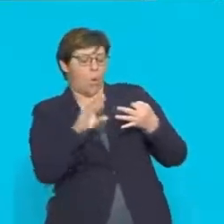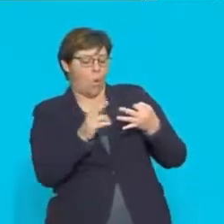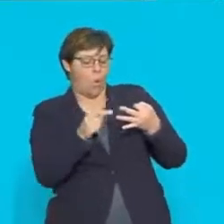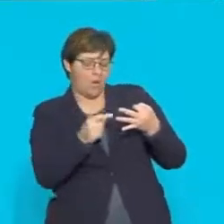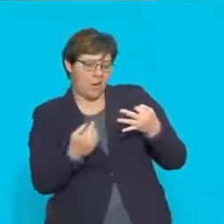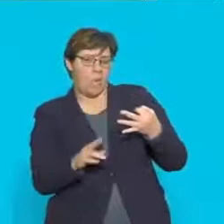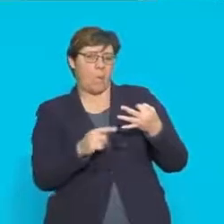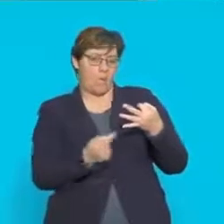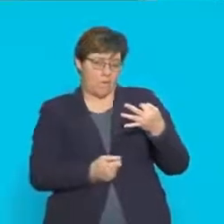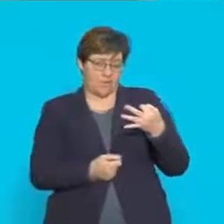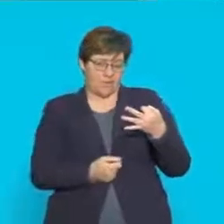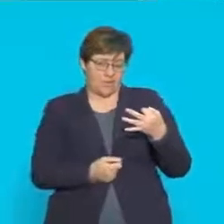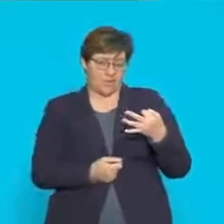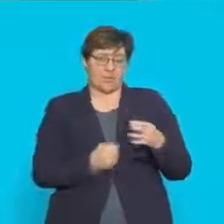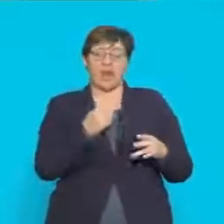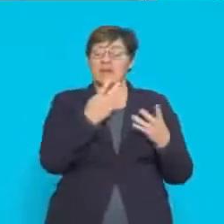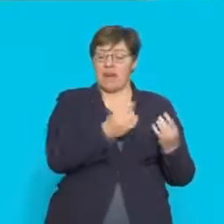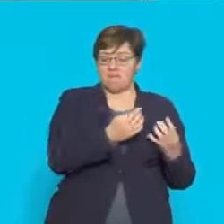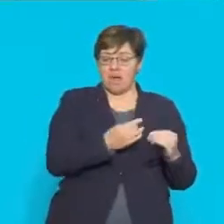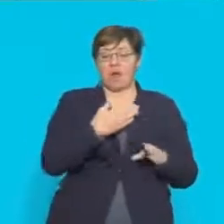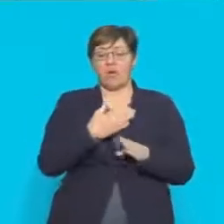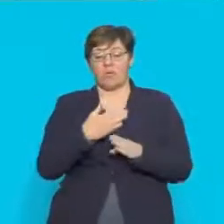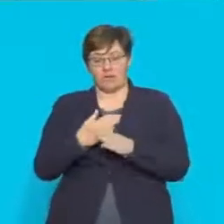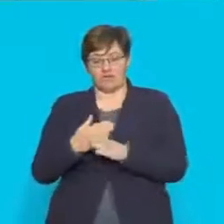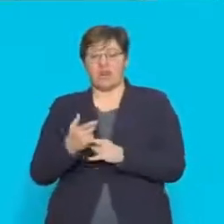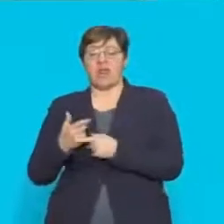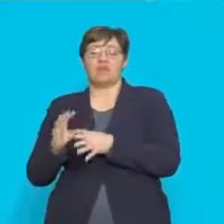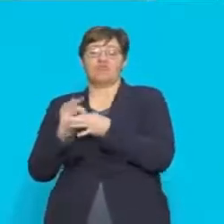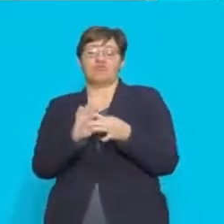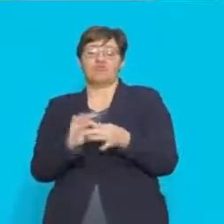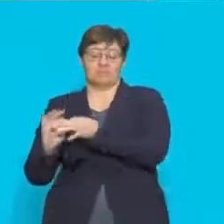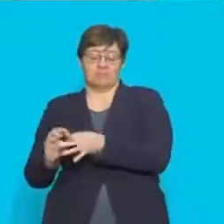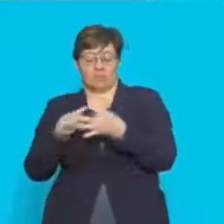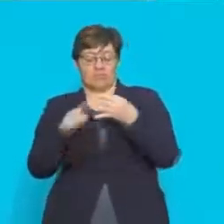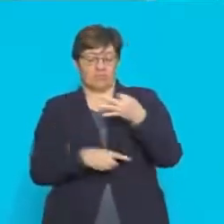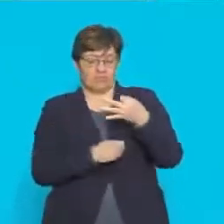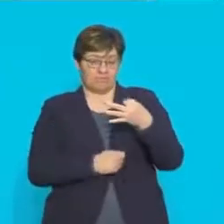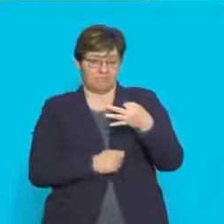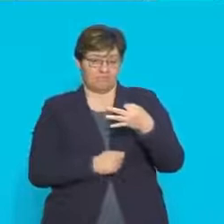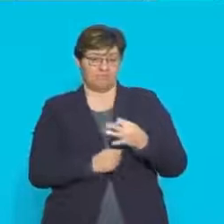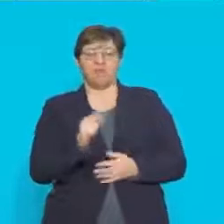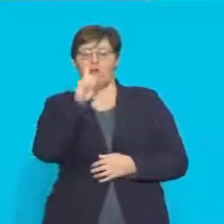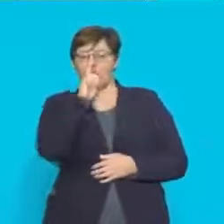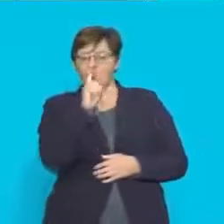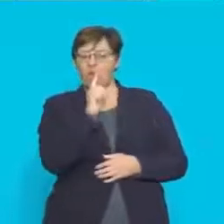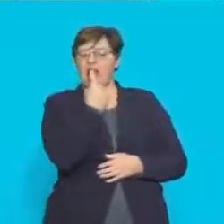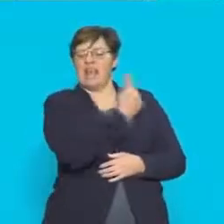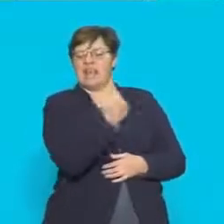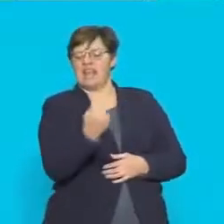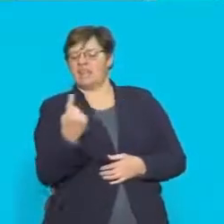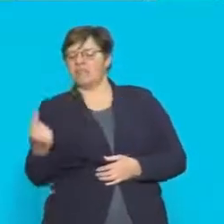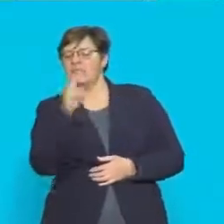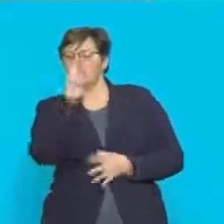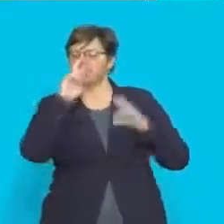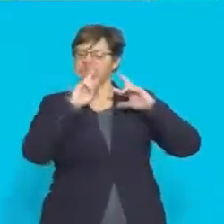three: numbers, operations, and relationships. Now let's look at them individually and see what I'm